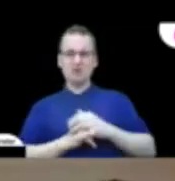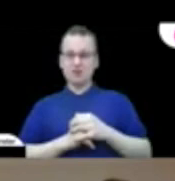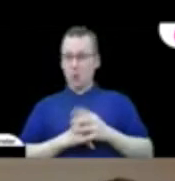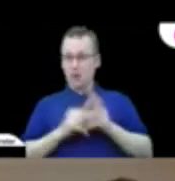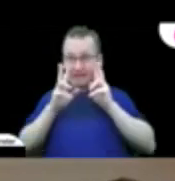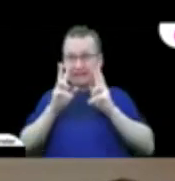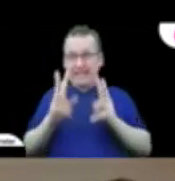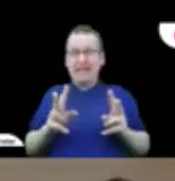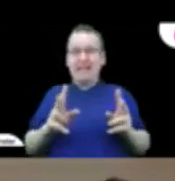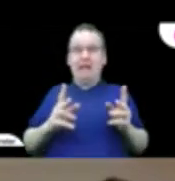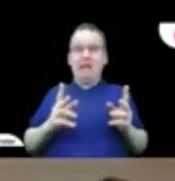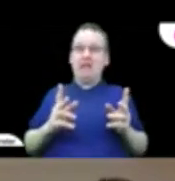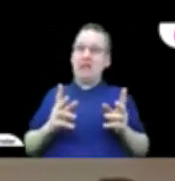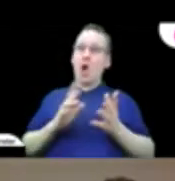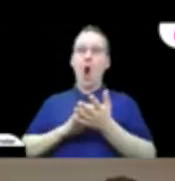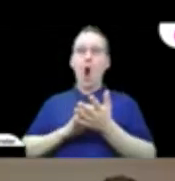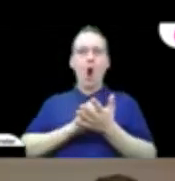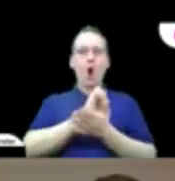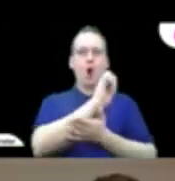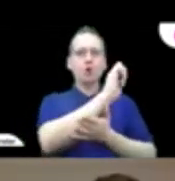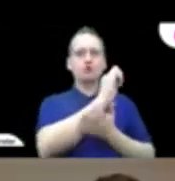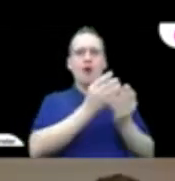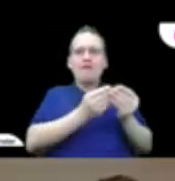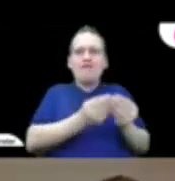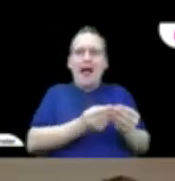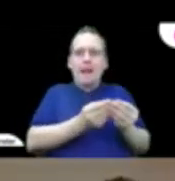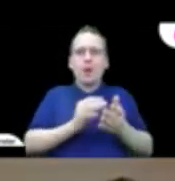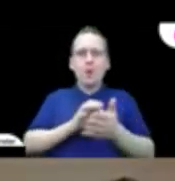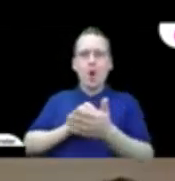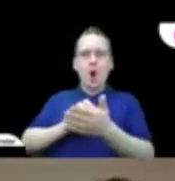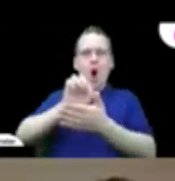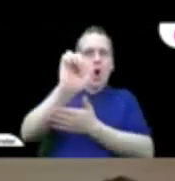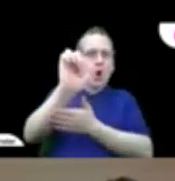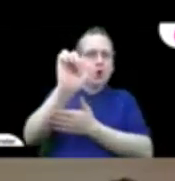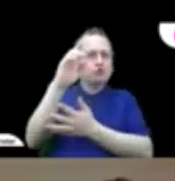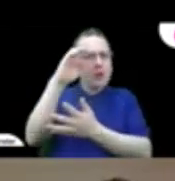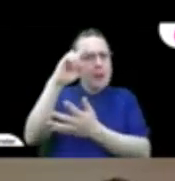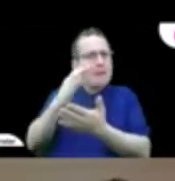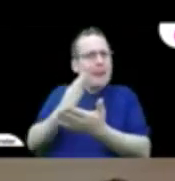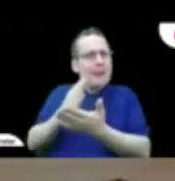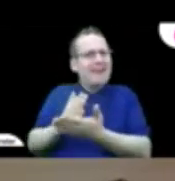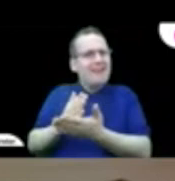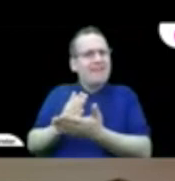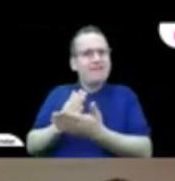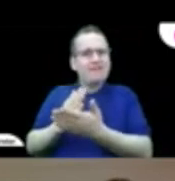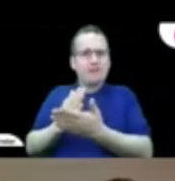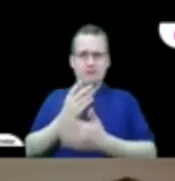how cultural values and cultural beliefs are very temporary,